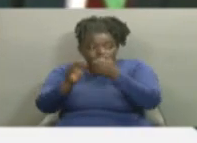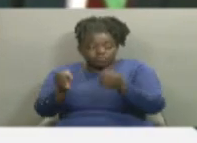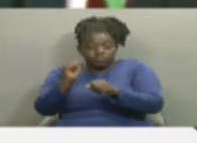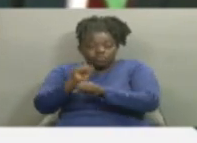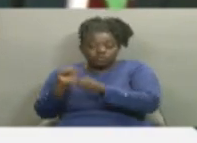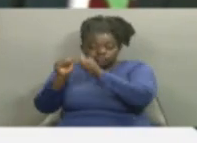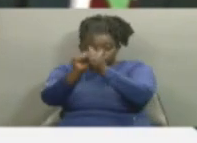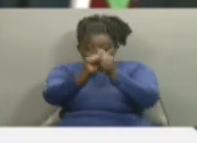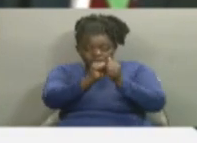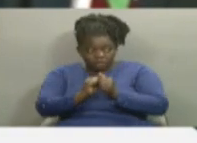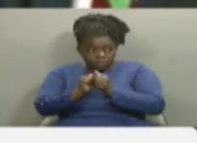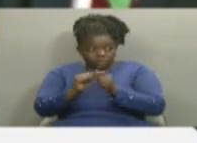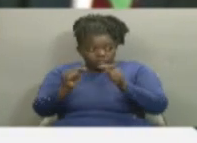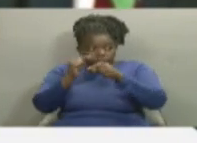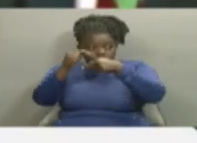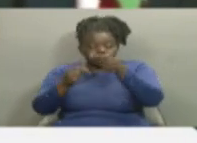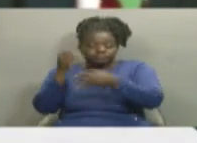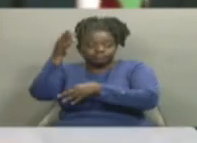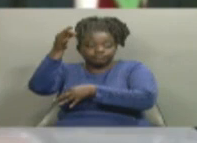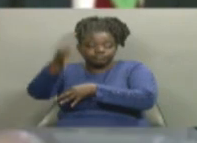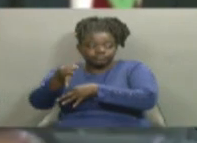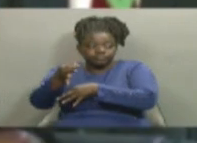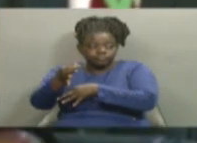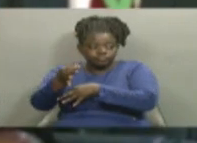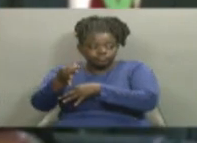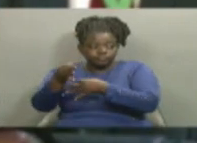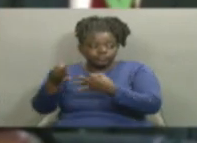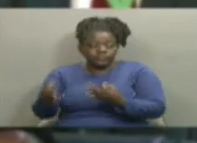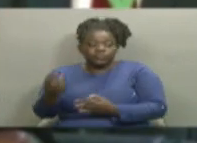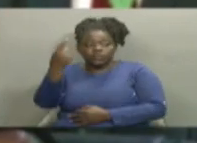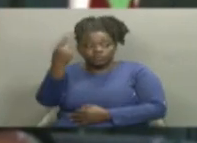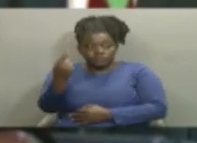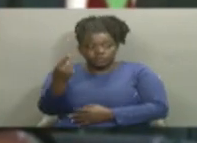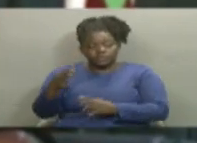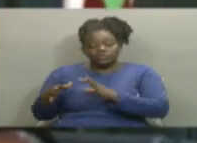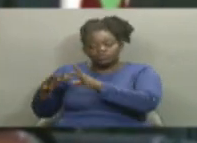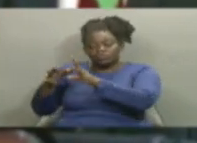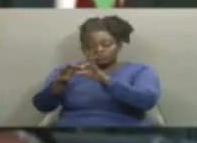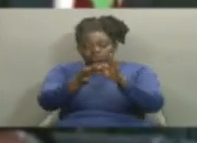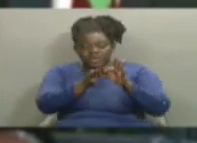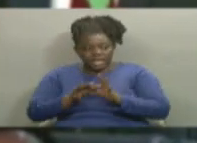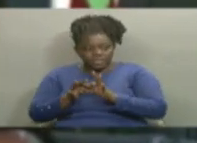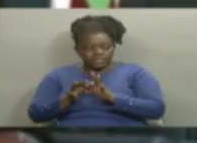together and we can move forward as one united,